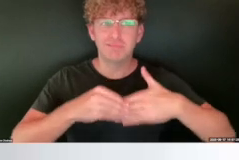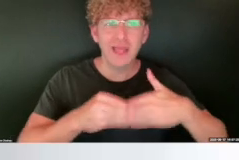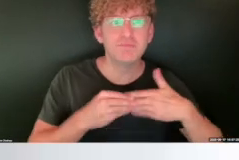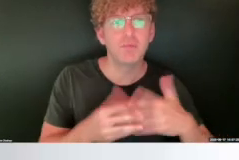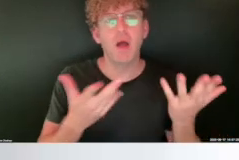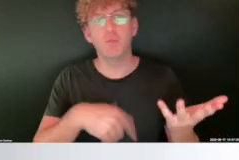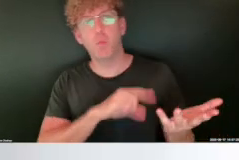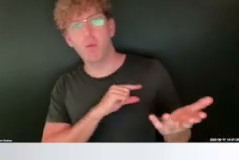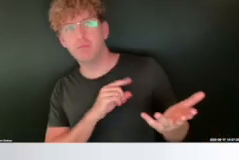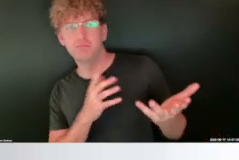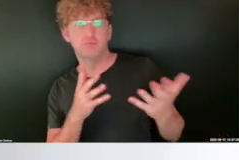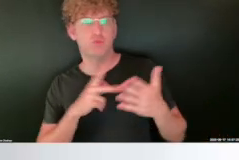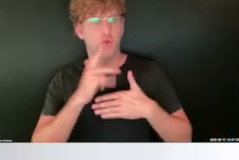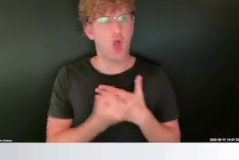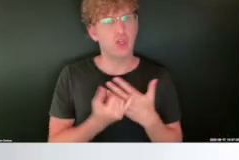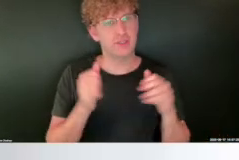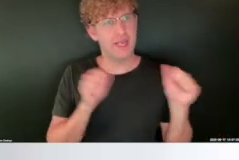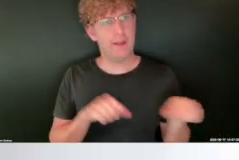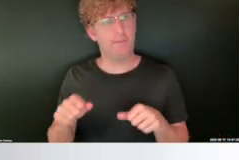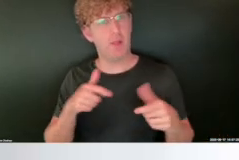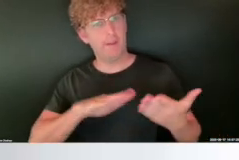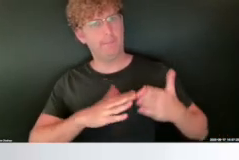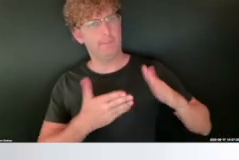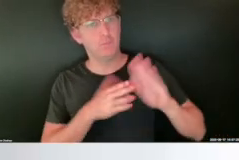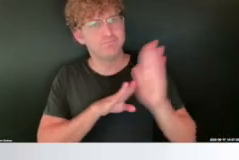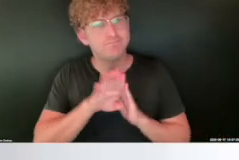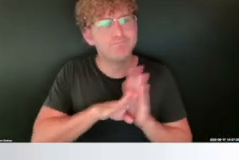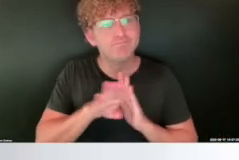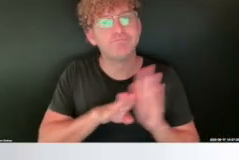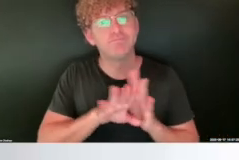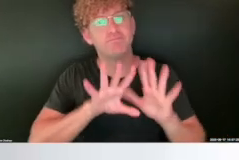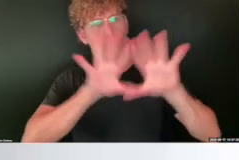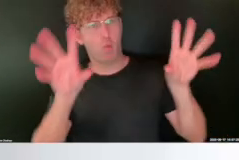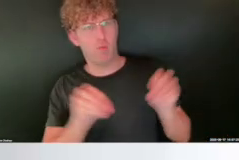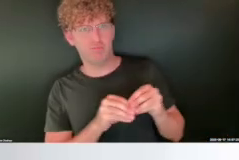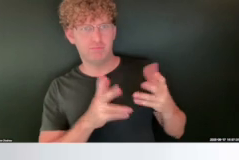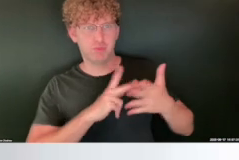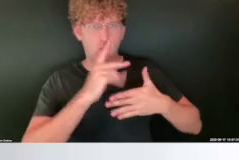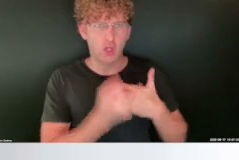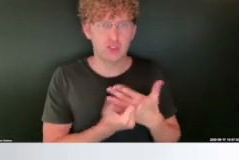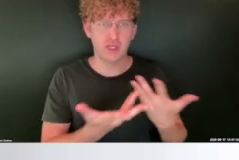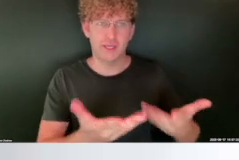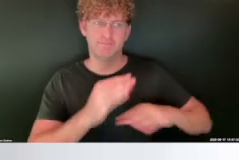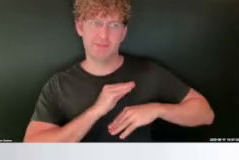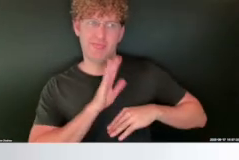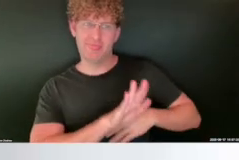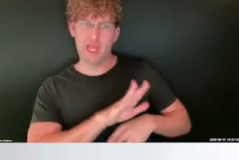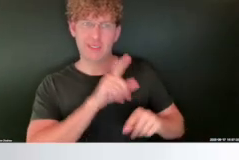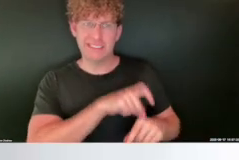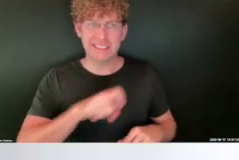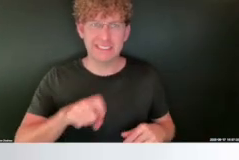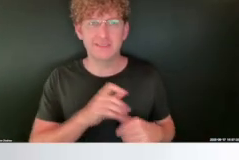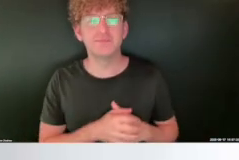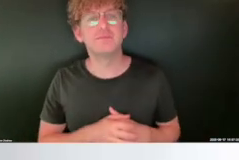needs. STEP project types include planning and community engagement, pedestrian and bike infrastructure, urban